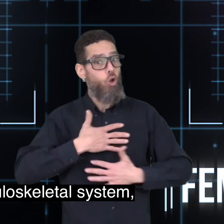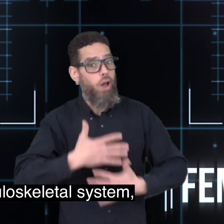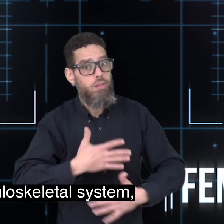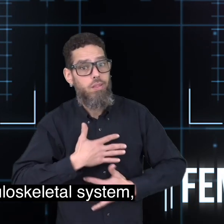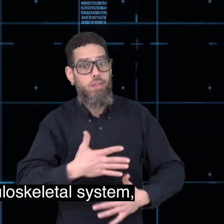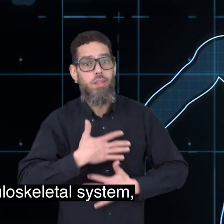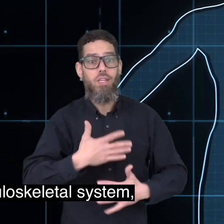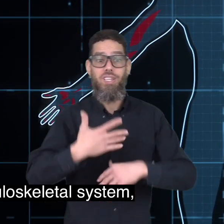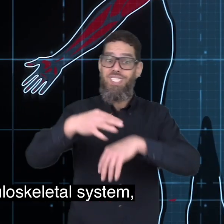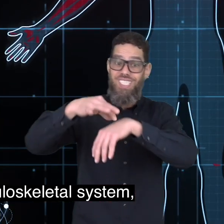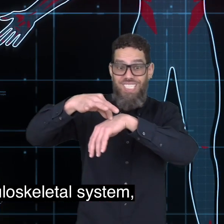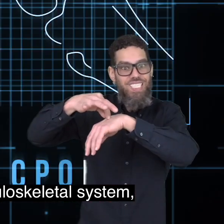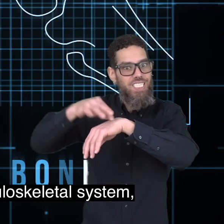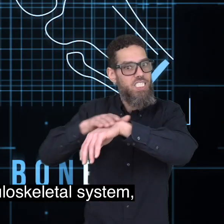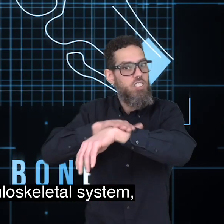system, skin,